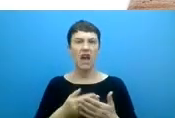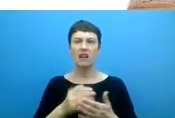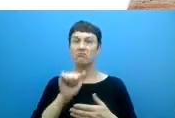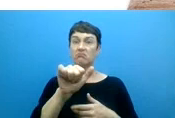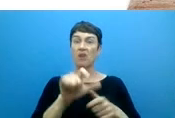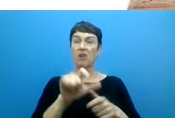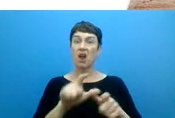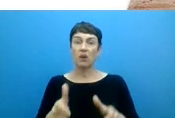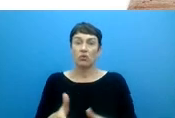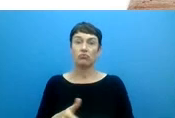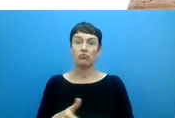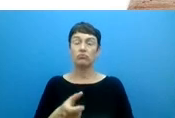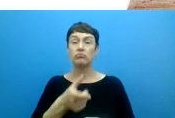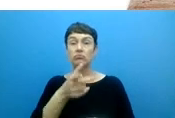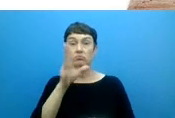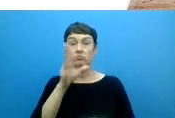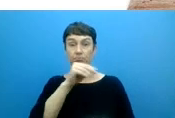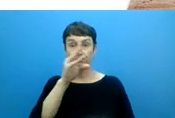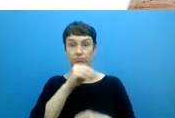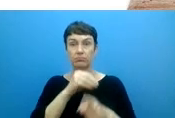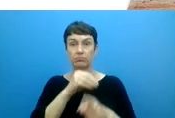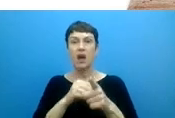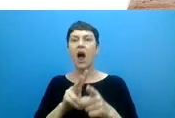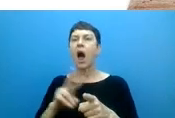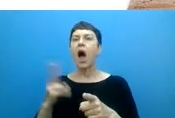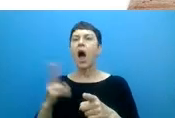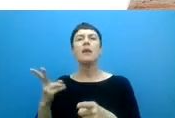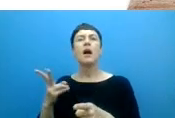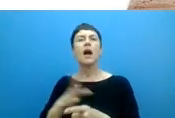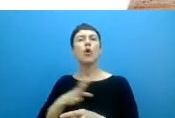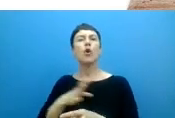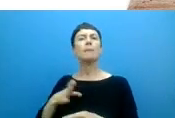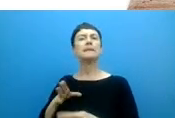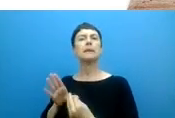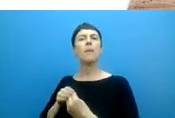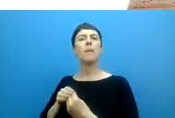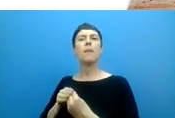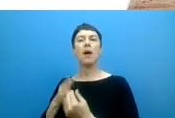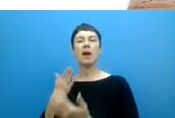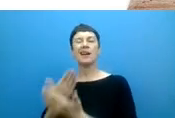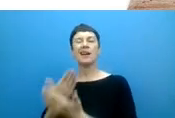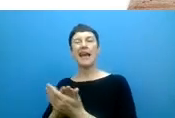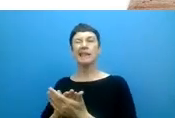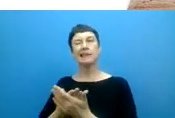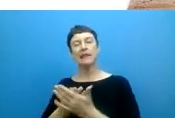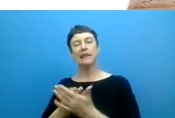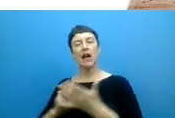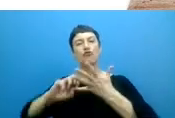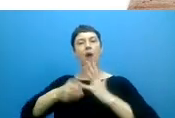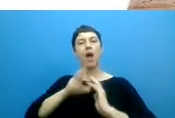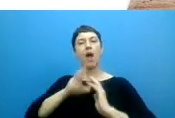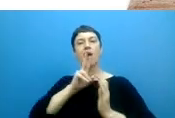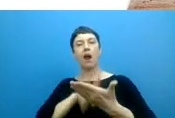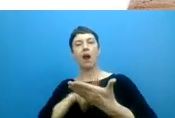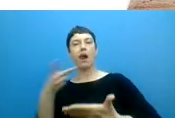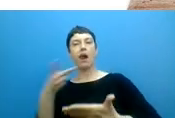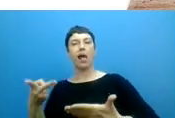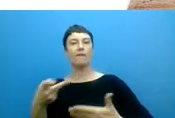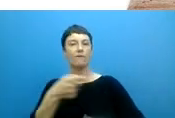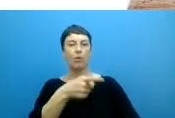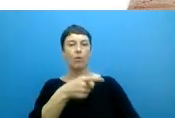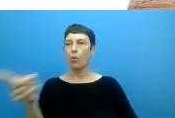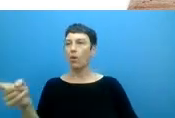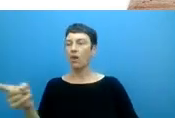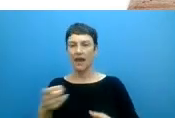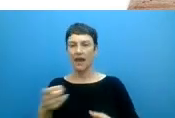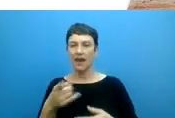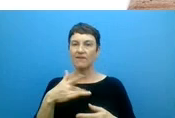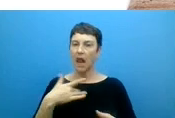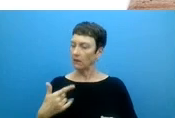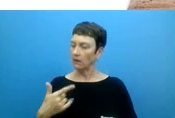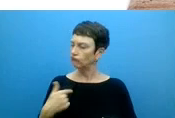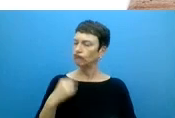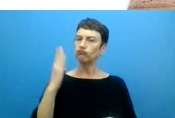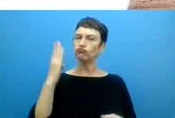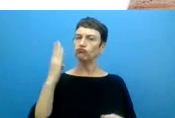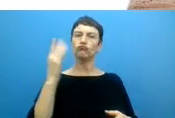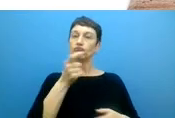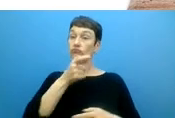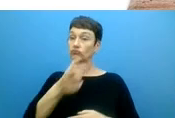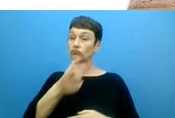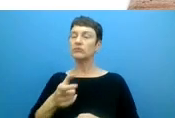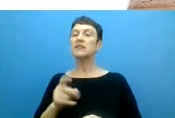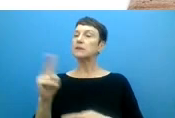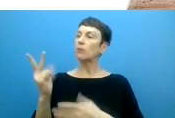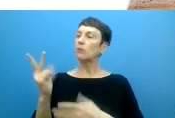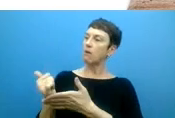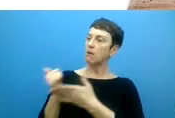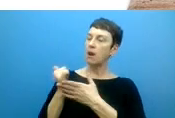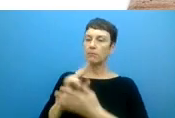language and someone in the audience or a house committee member will try and translate what you've said so that you can also still feel like you have a space in this